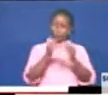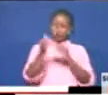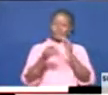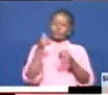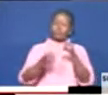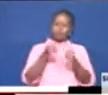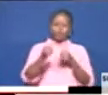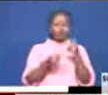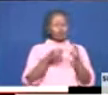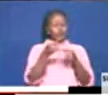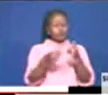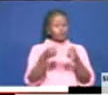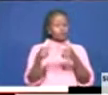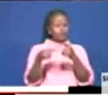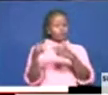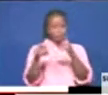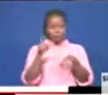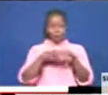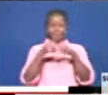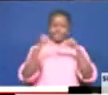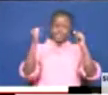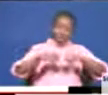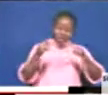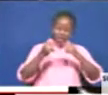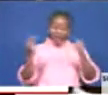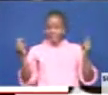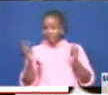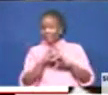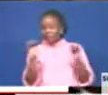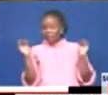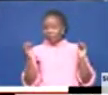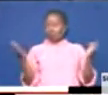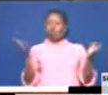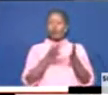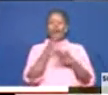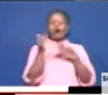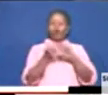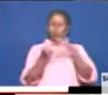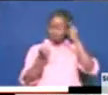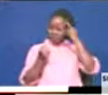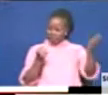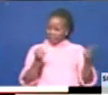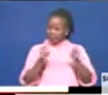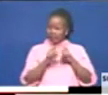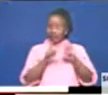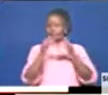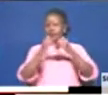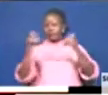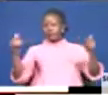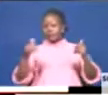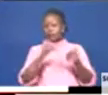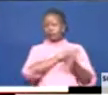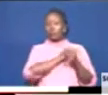at the point of disagreement is at the point where now we have rupture. And from that point onwards, those commissioners